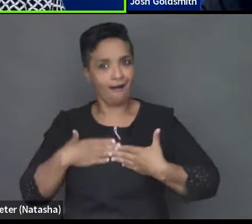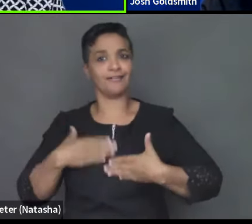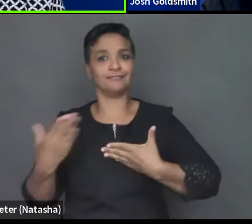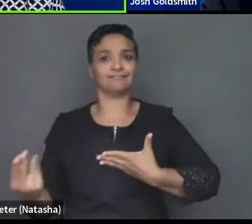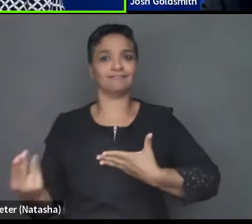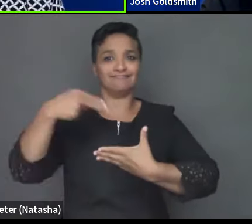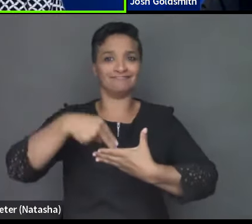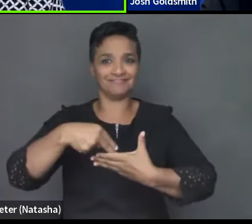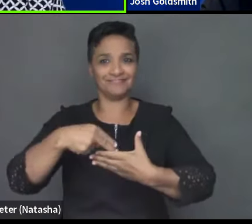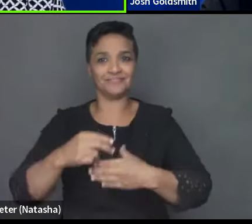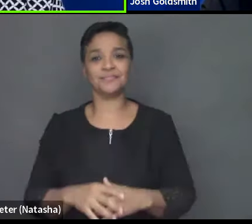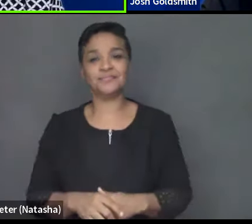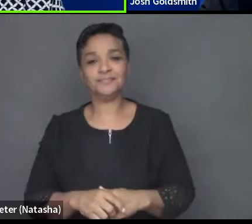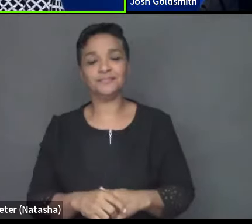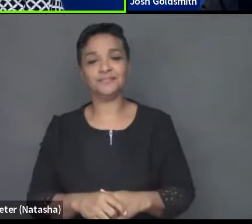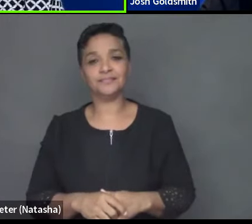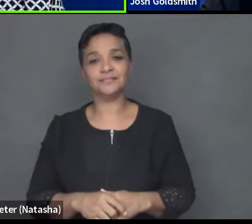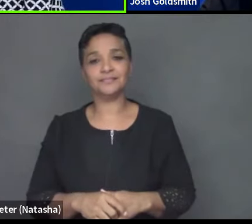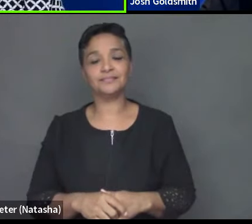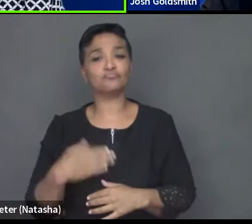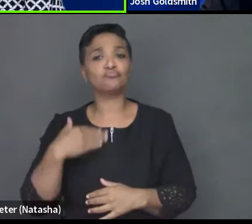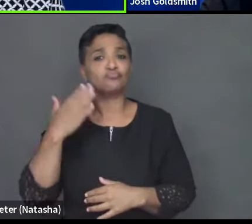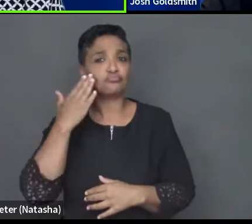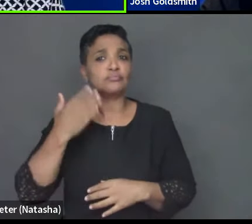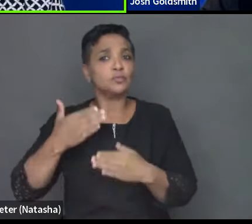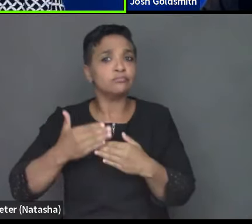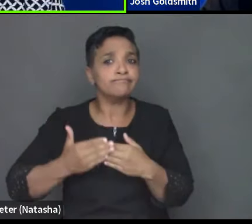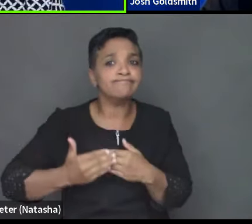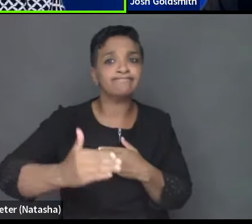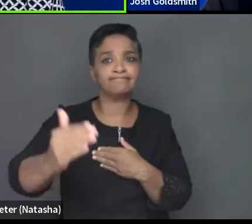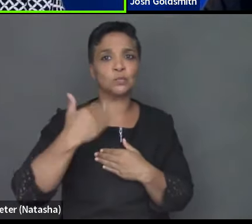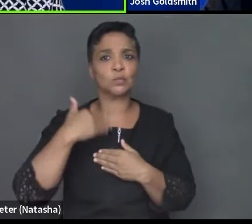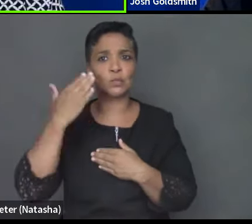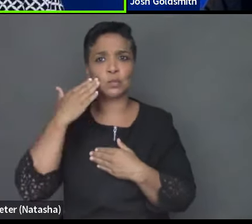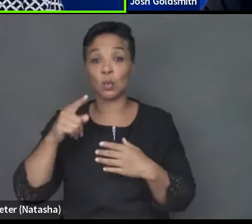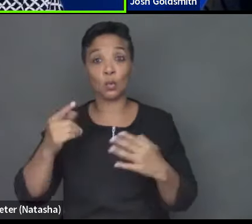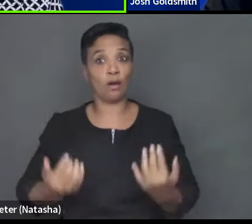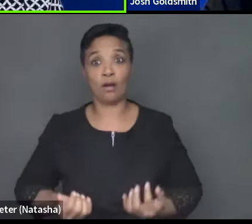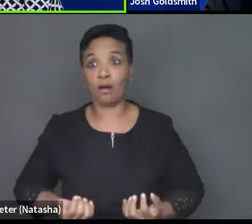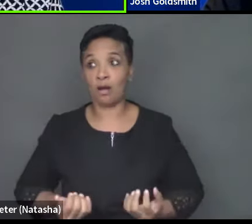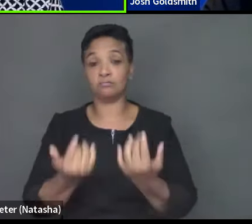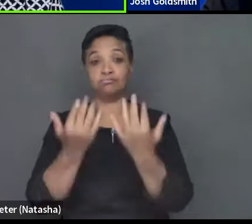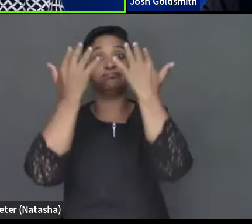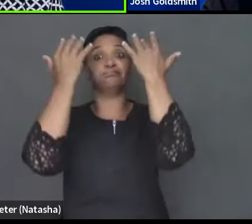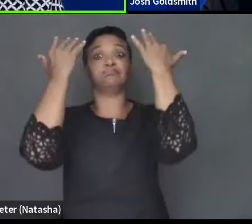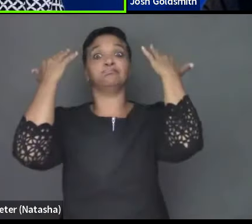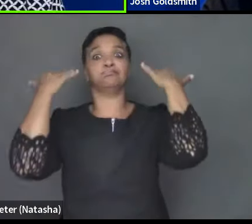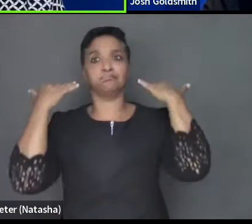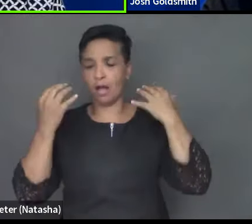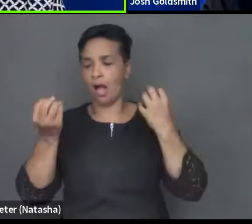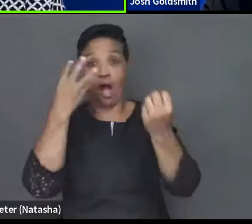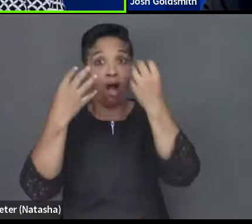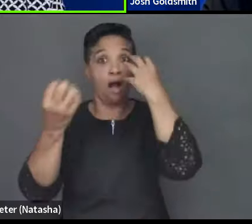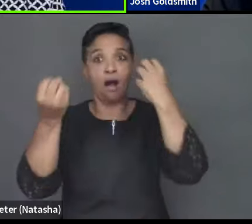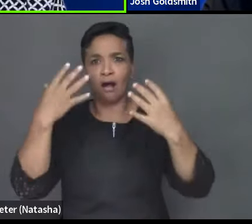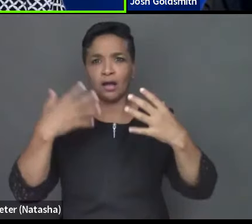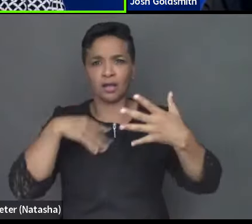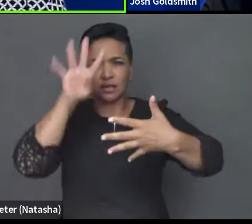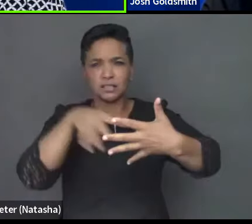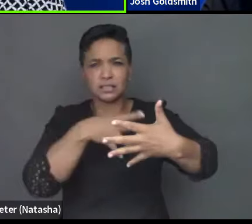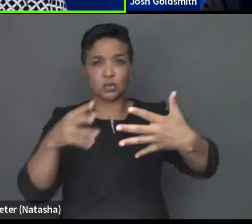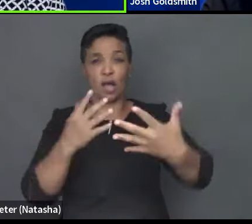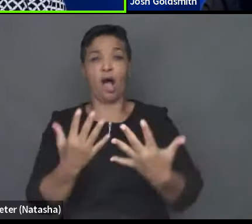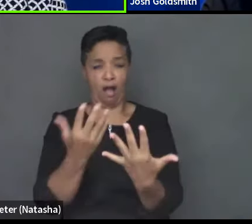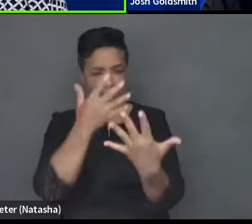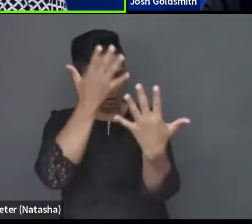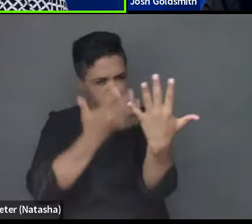We know there's a lot coming, so we want to talk about how to avoid getting overwhelmed and how to choose which presentations to attend. We have so much